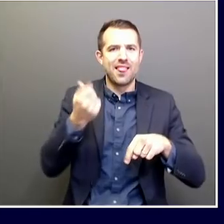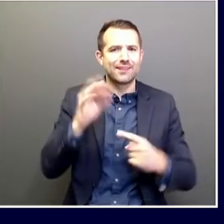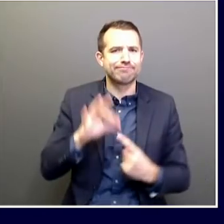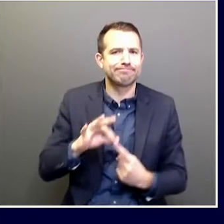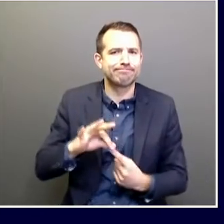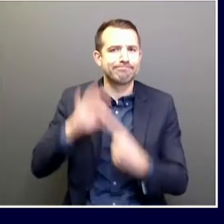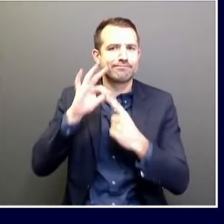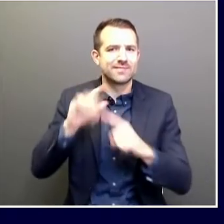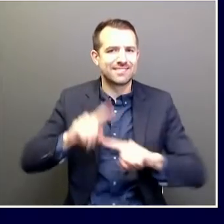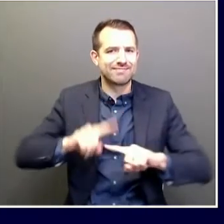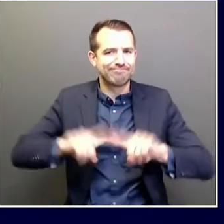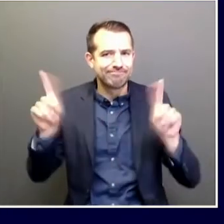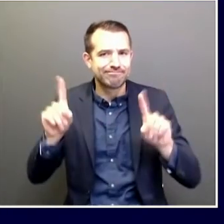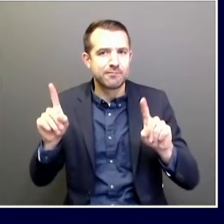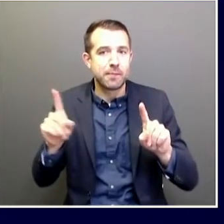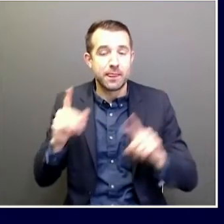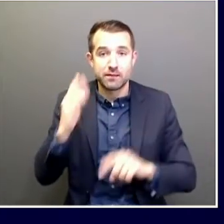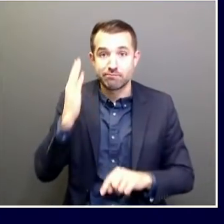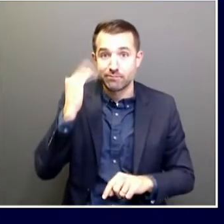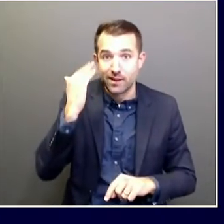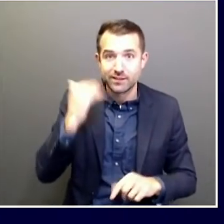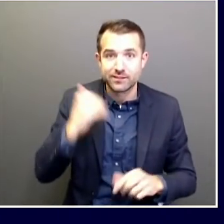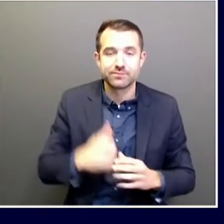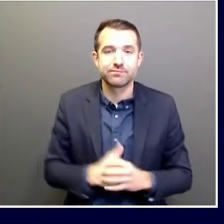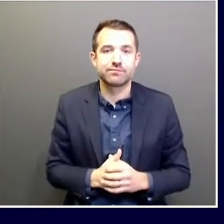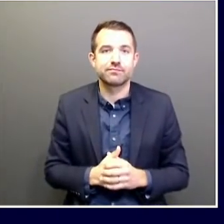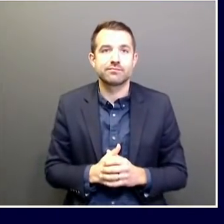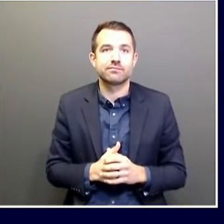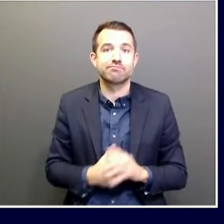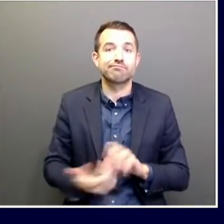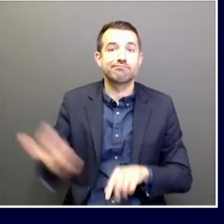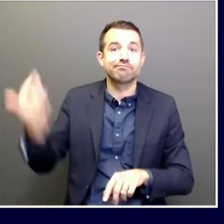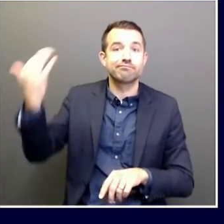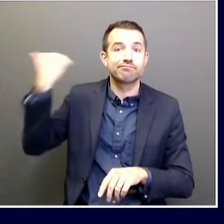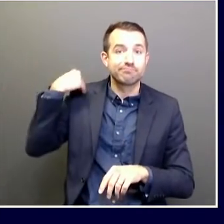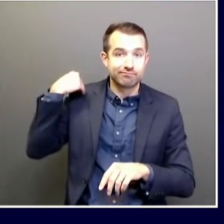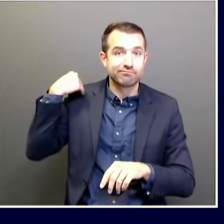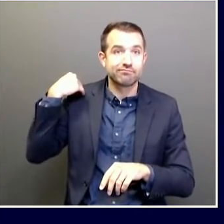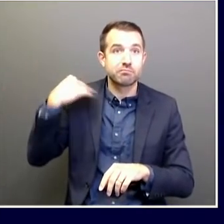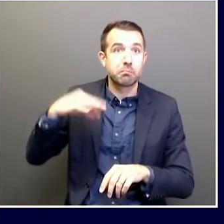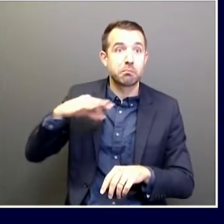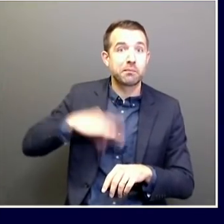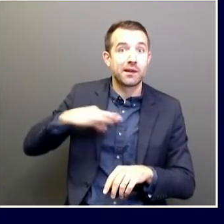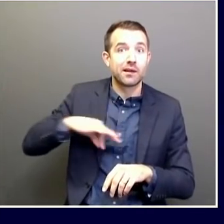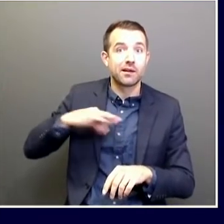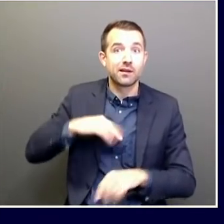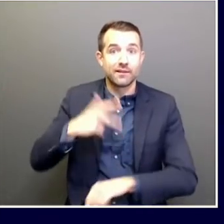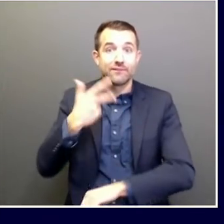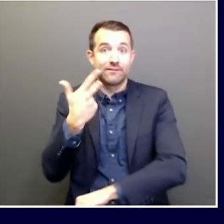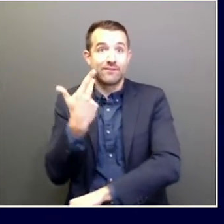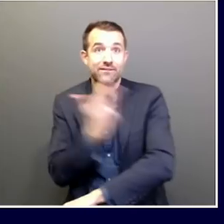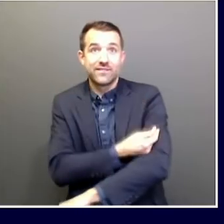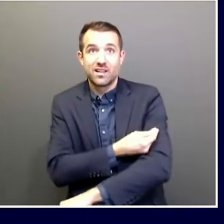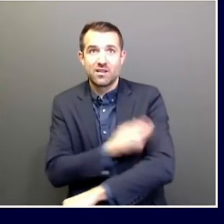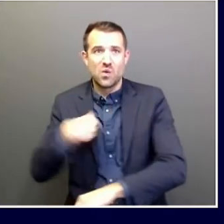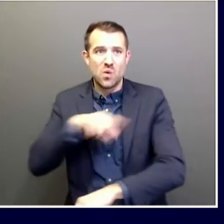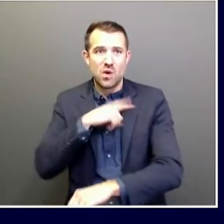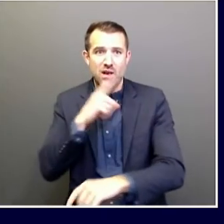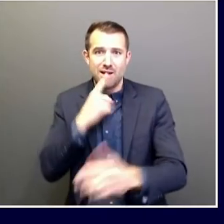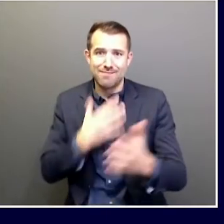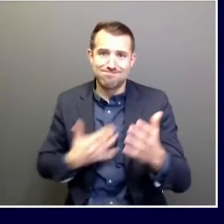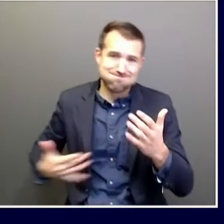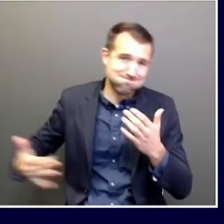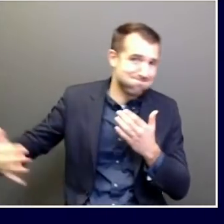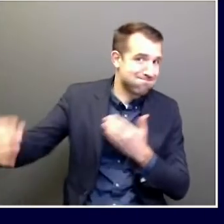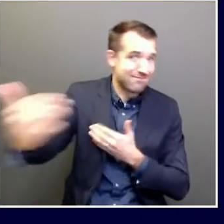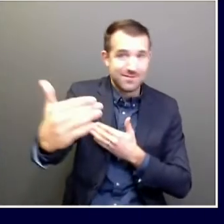Maine, we leapt out of the gate in launching our vaccination program. Honestly, I can't think of another state that